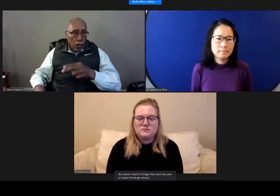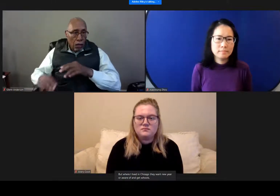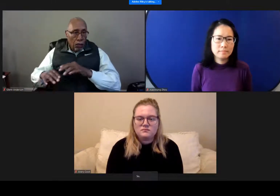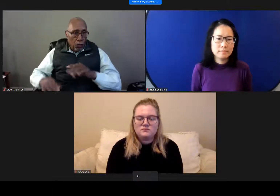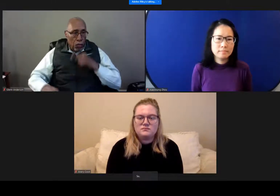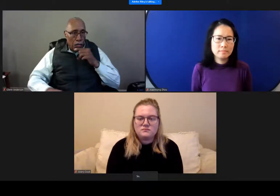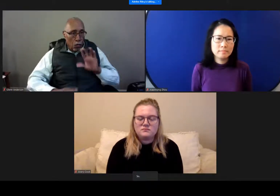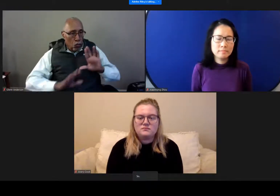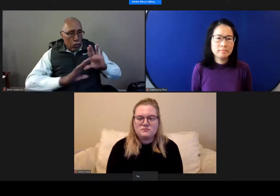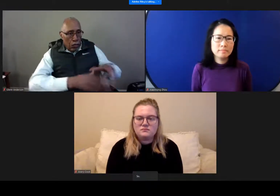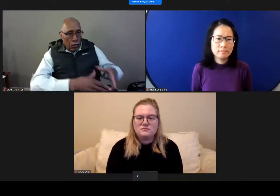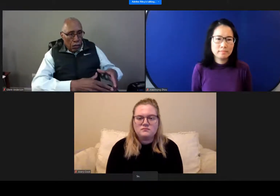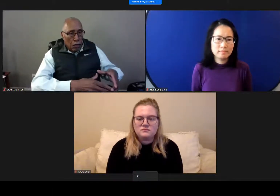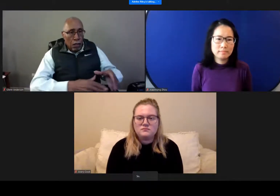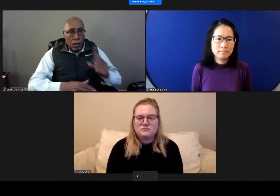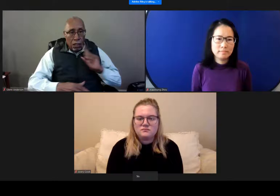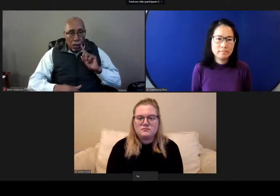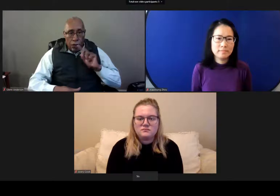So